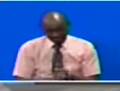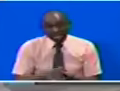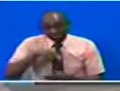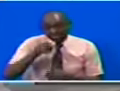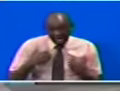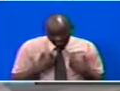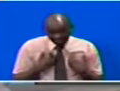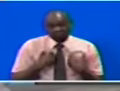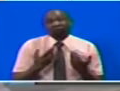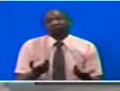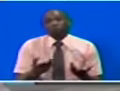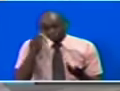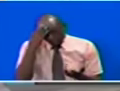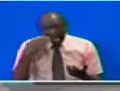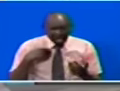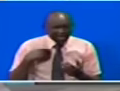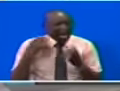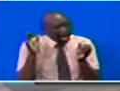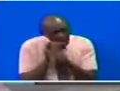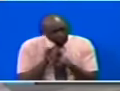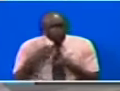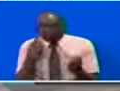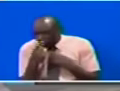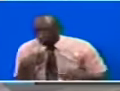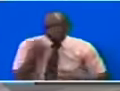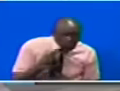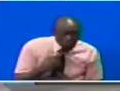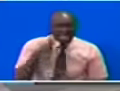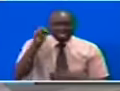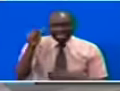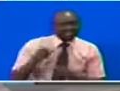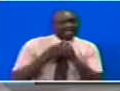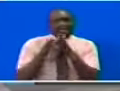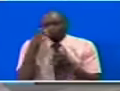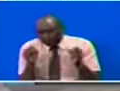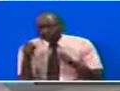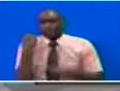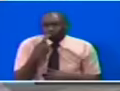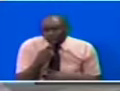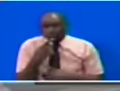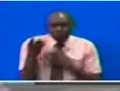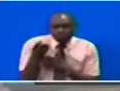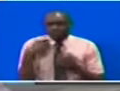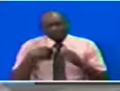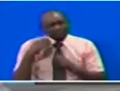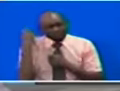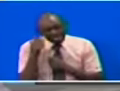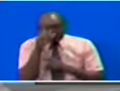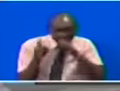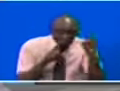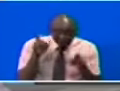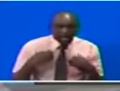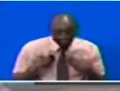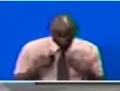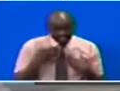at a time where there's a lot of word on who really will be the flag bearer for NASA, but currently he's acting as a capacity